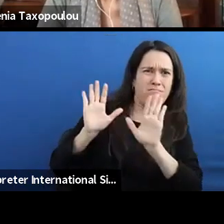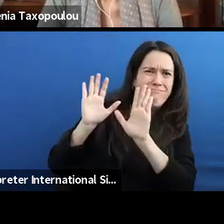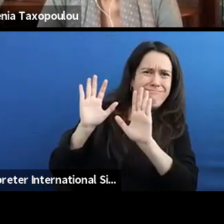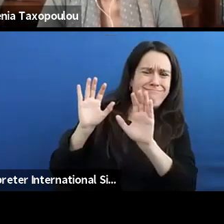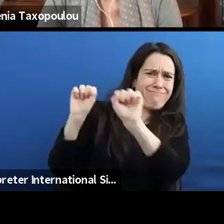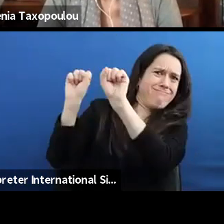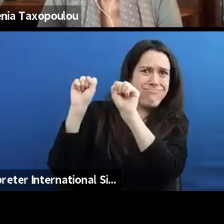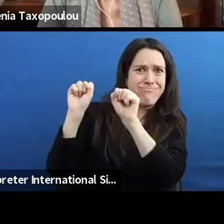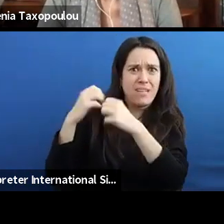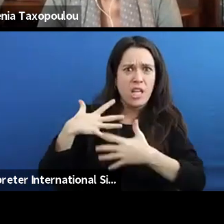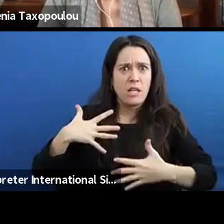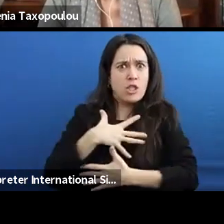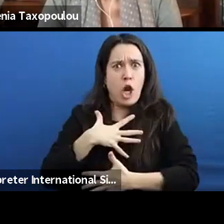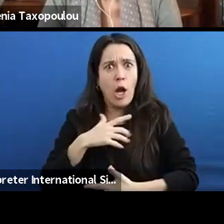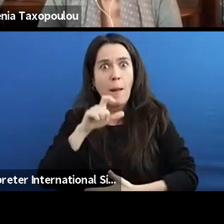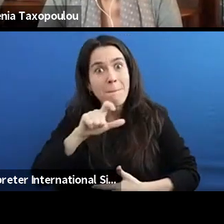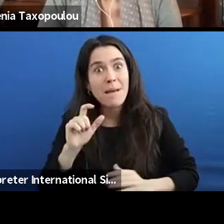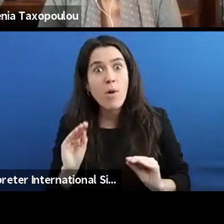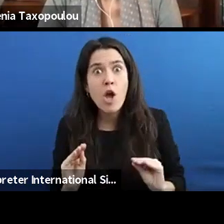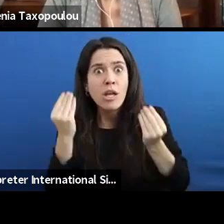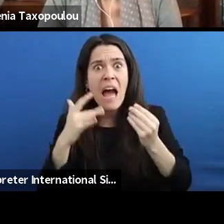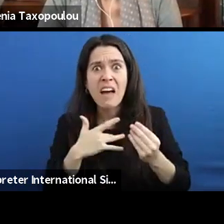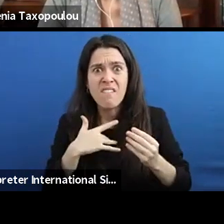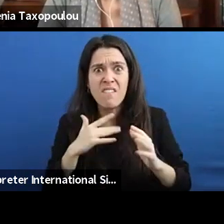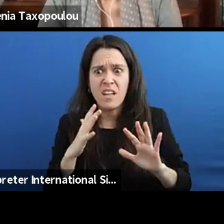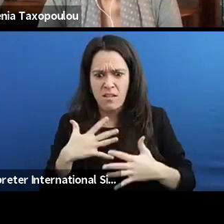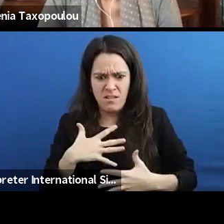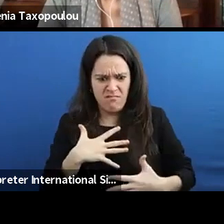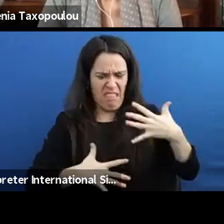scares you, especially young people, emotionally and also